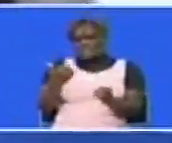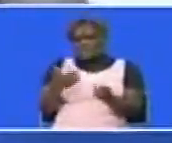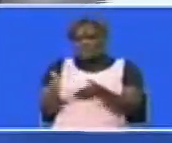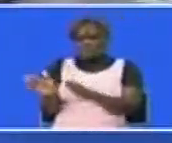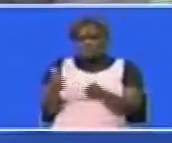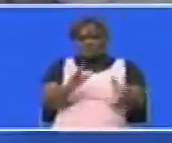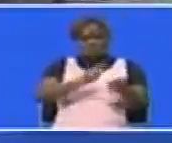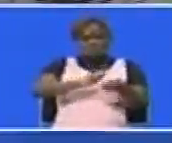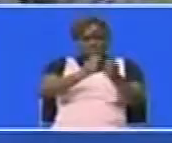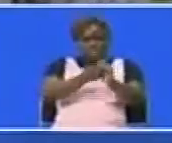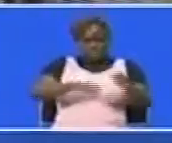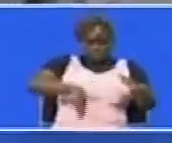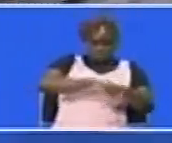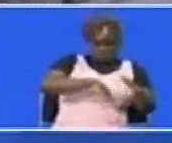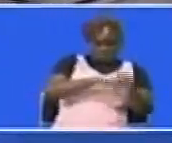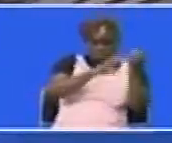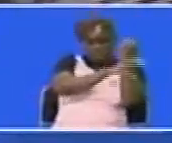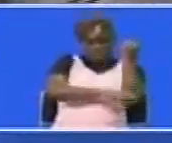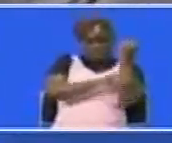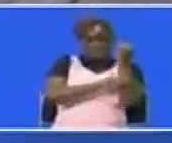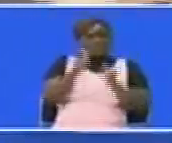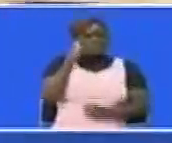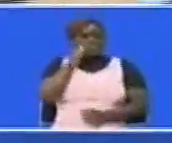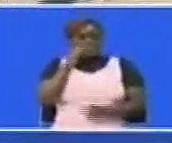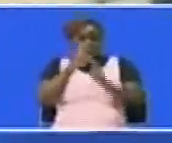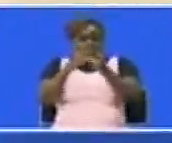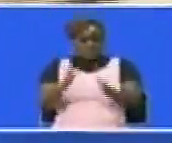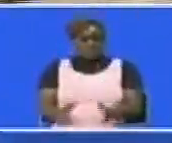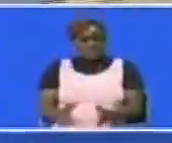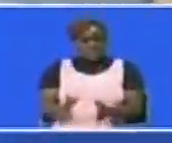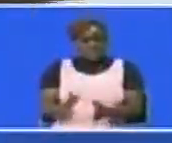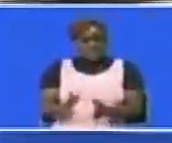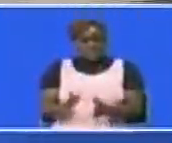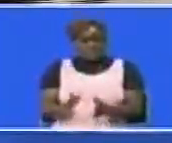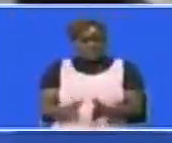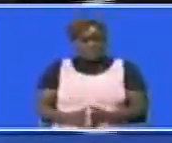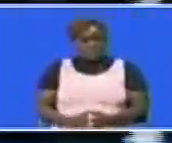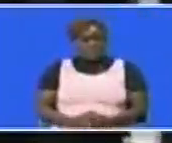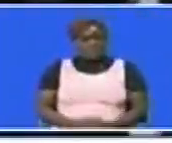transform football in this country. Elvis Kosgey, KTN News in Uasin Gishu County.